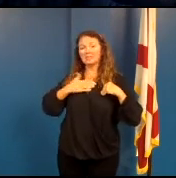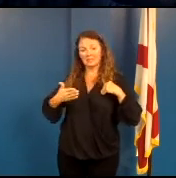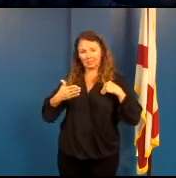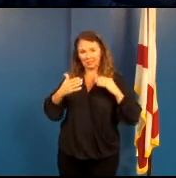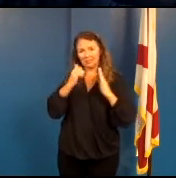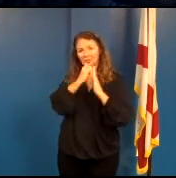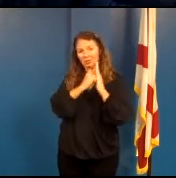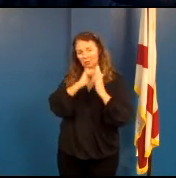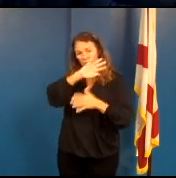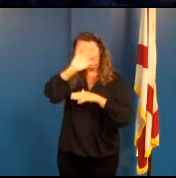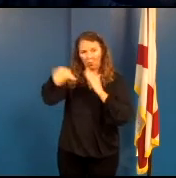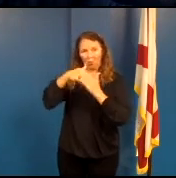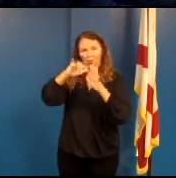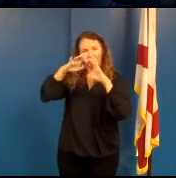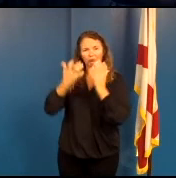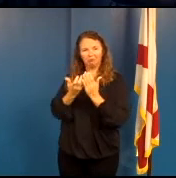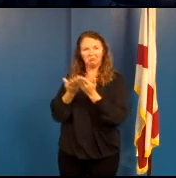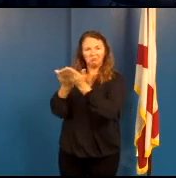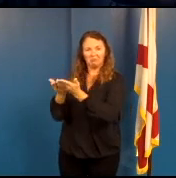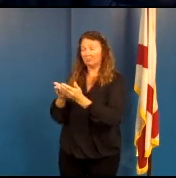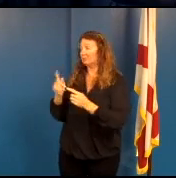agenda as a whole.